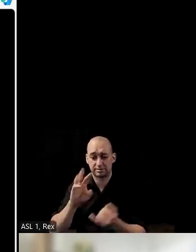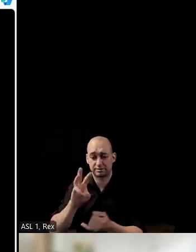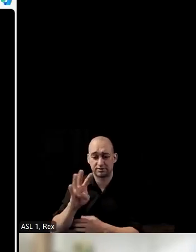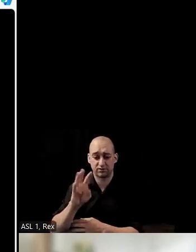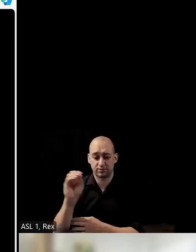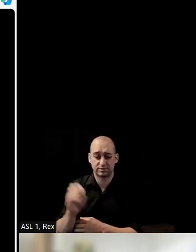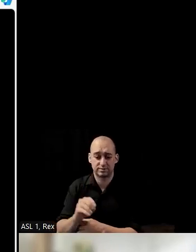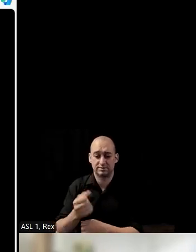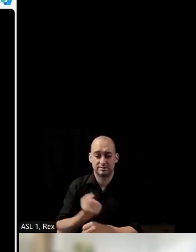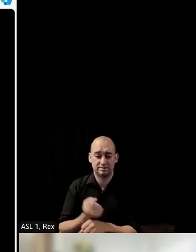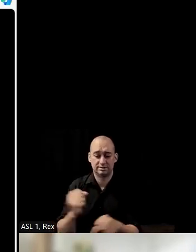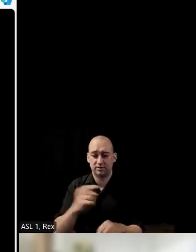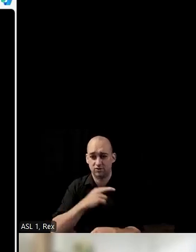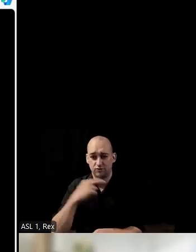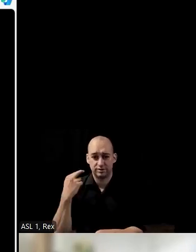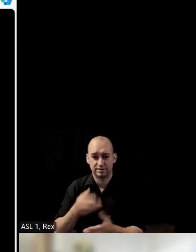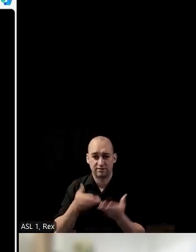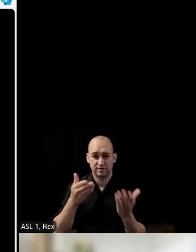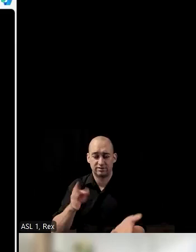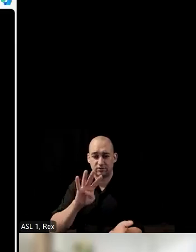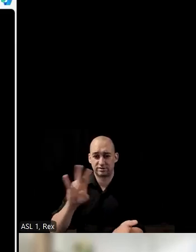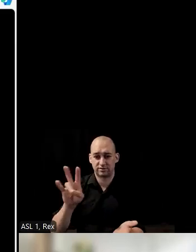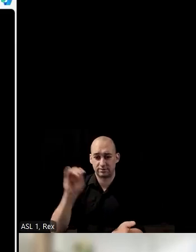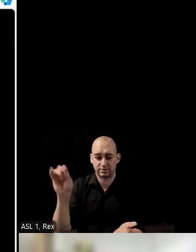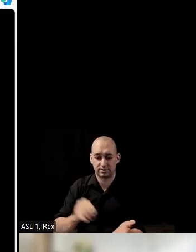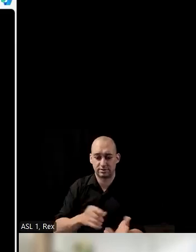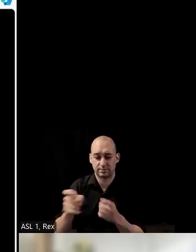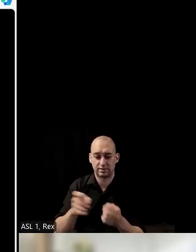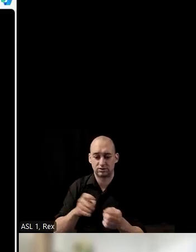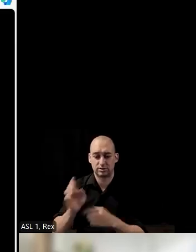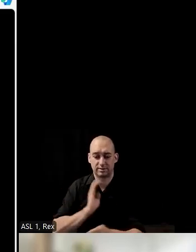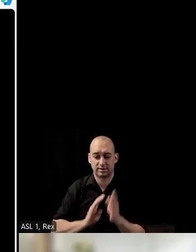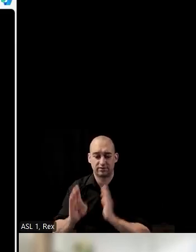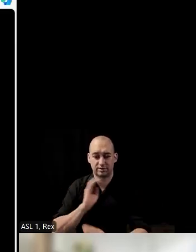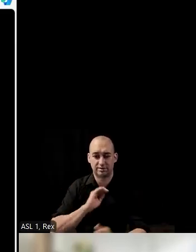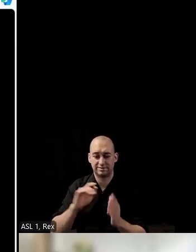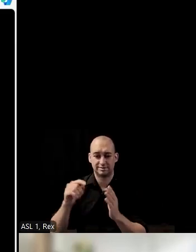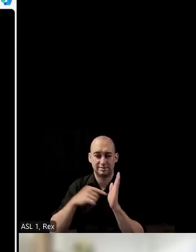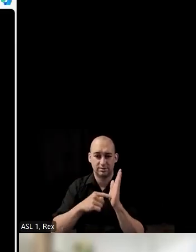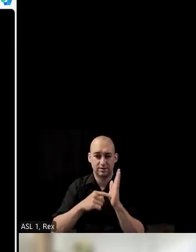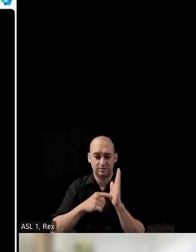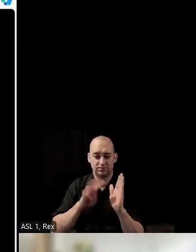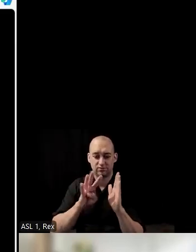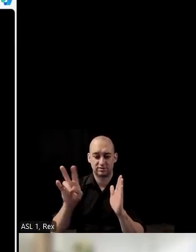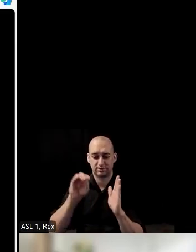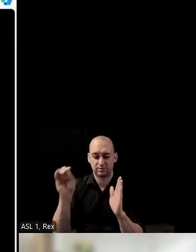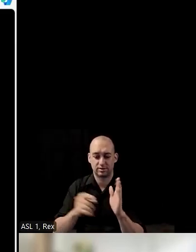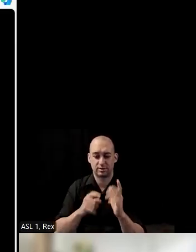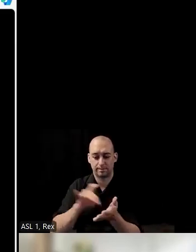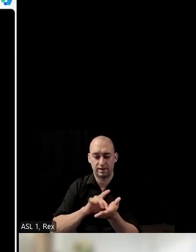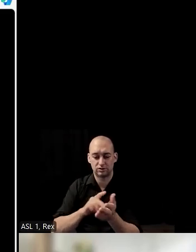64%, safety risk advice, 47%, managing behavior symptoms ideas, 47%, medication